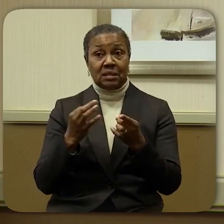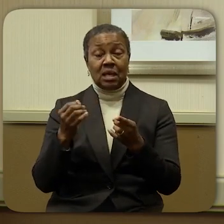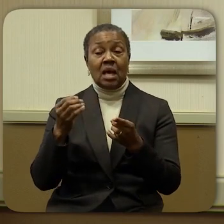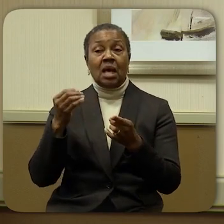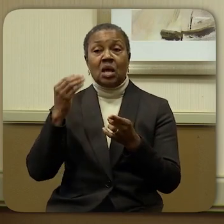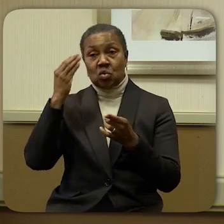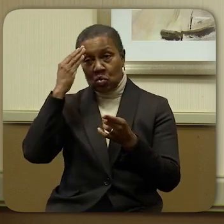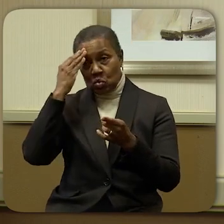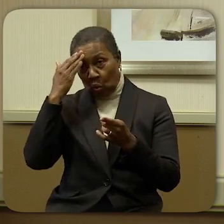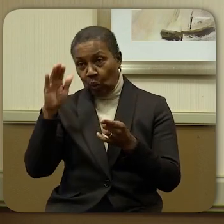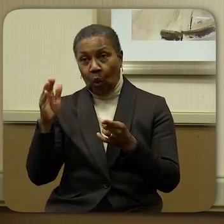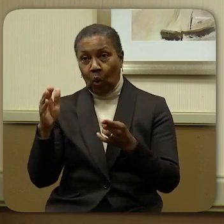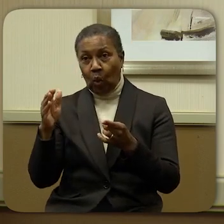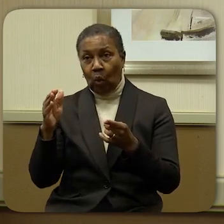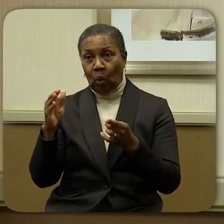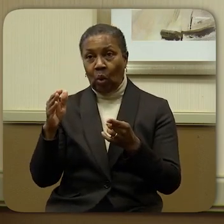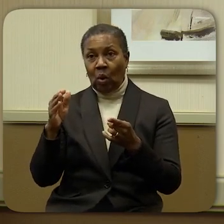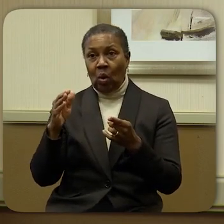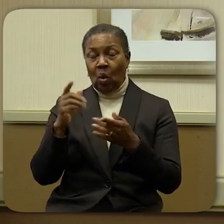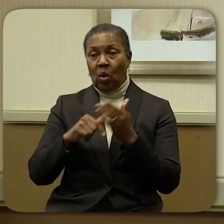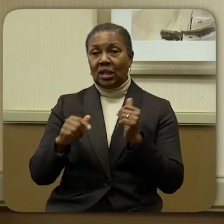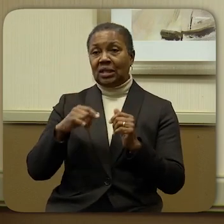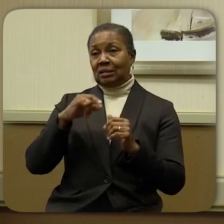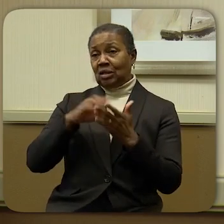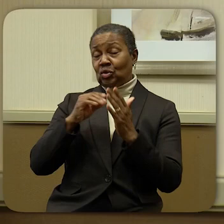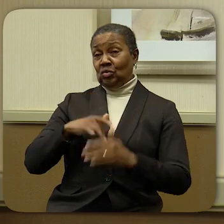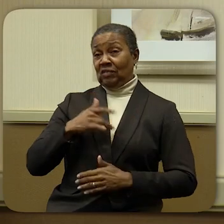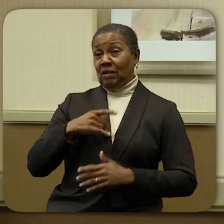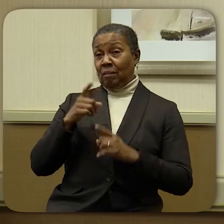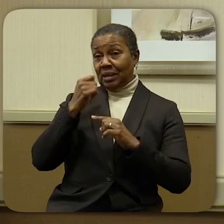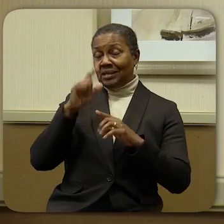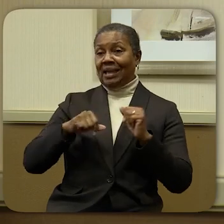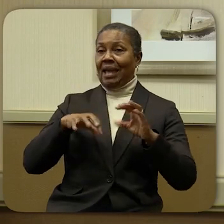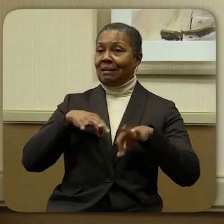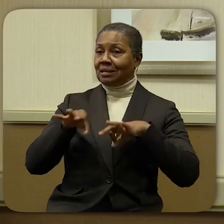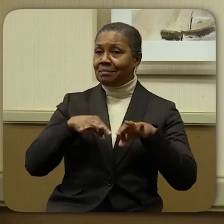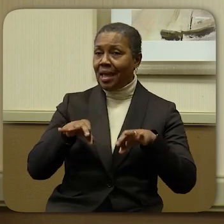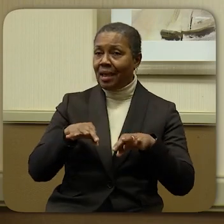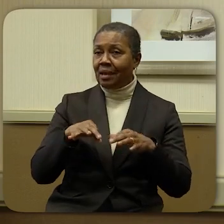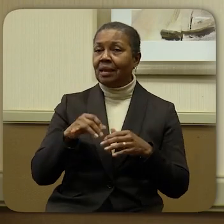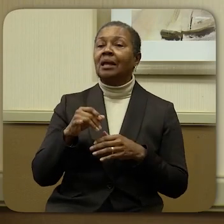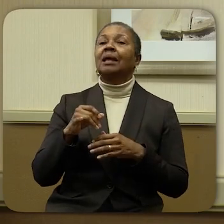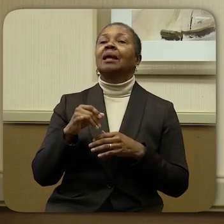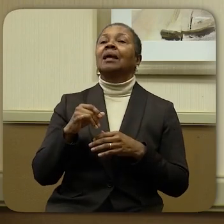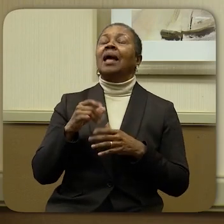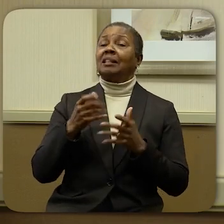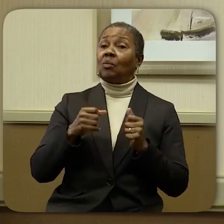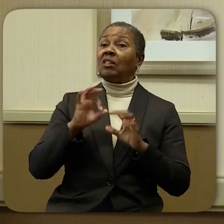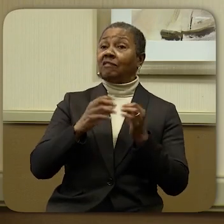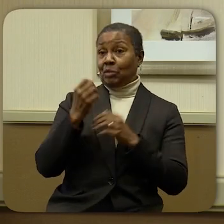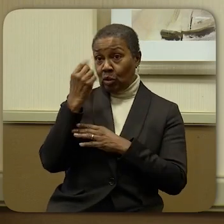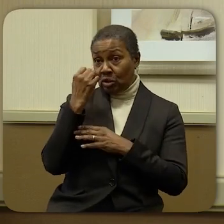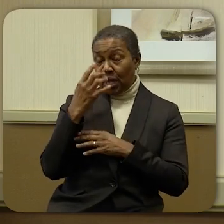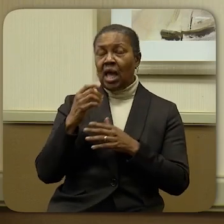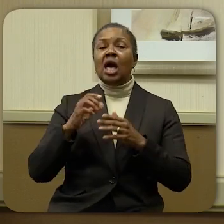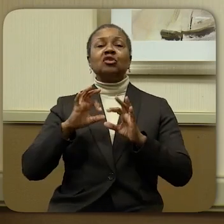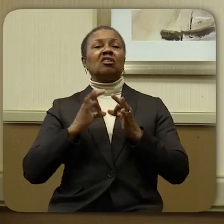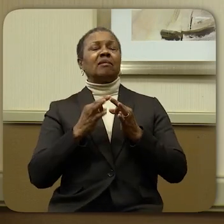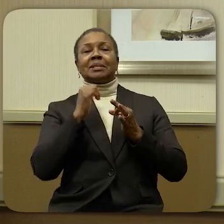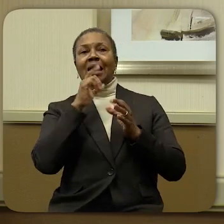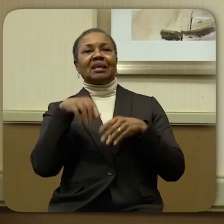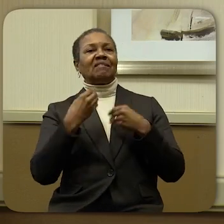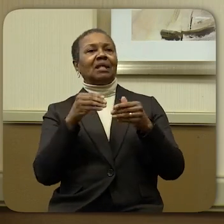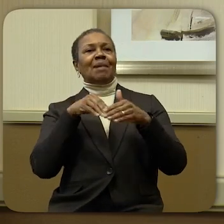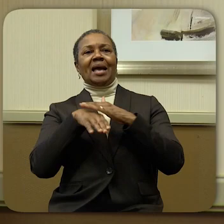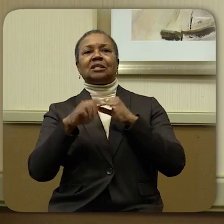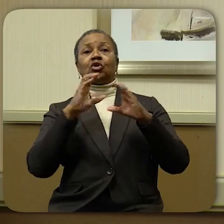knowing anything that they're feeling because they can't even explain it to them if they wanted to because they wouldn't understand. Right, so the families are not giving them